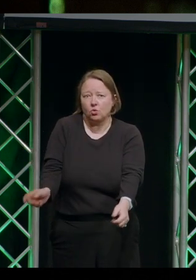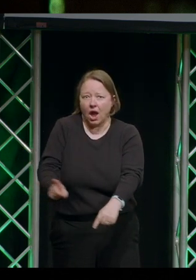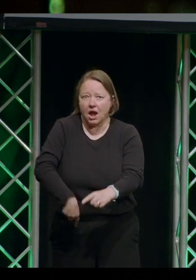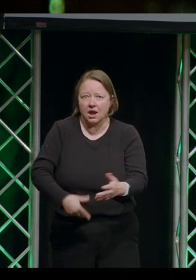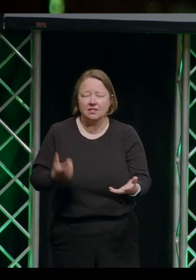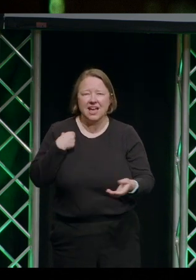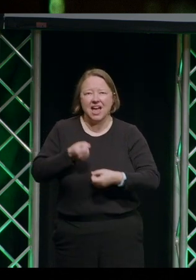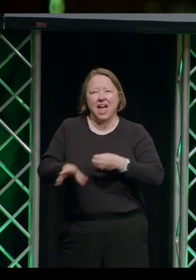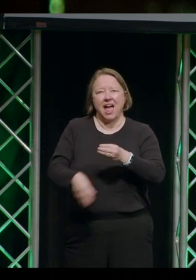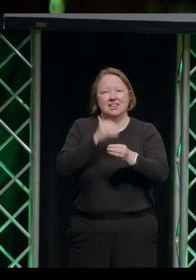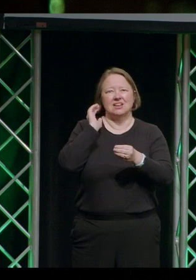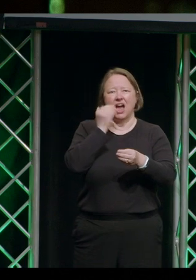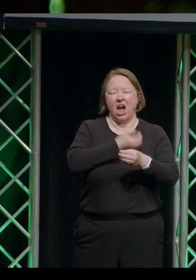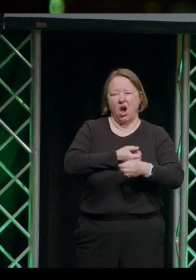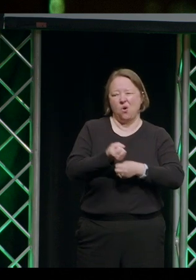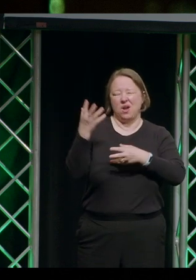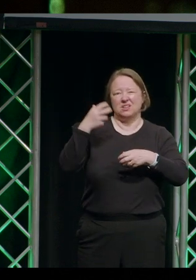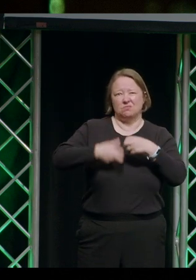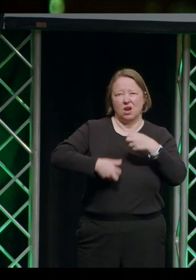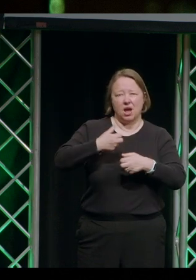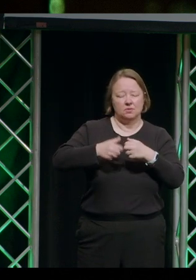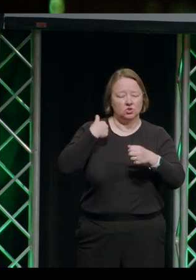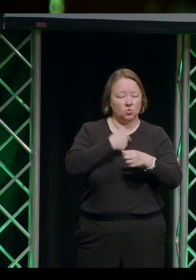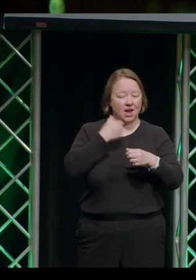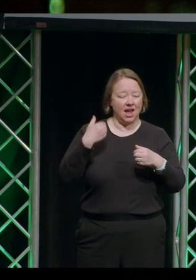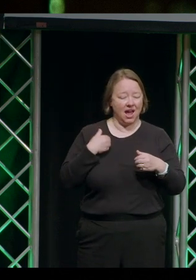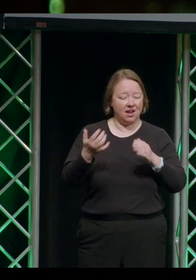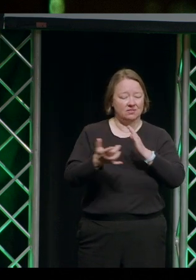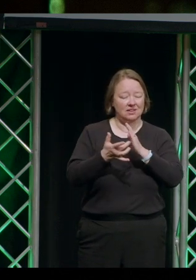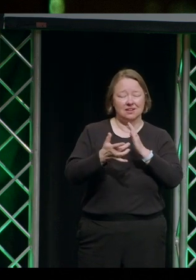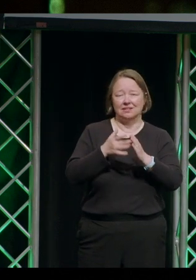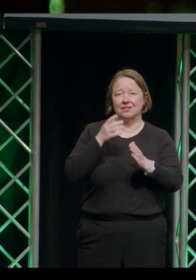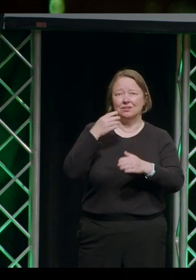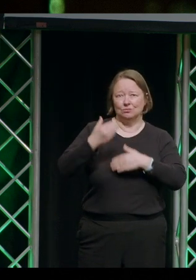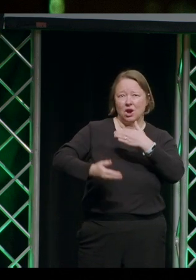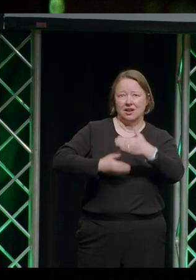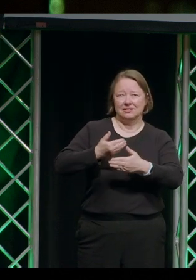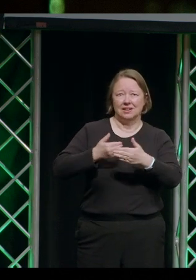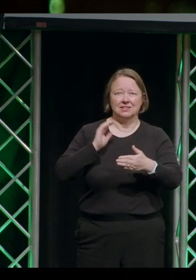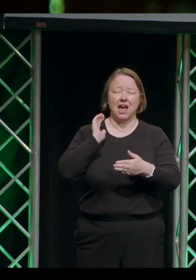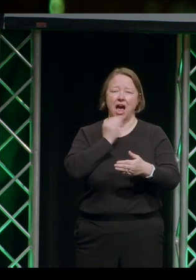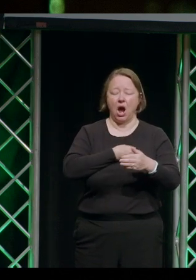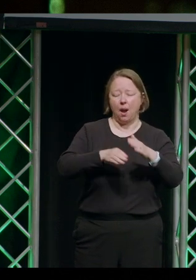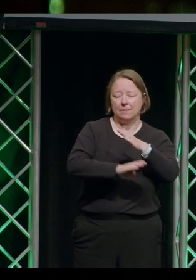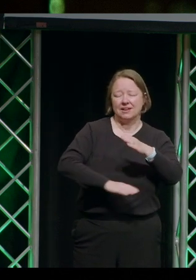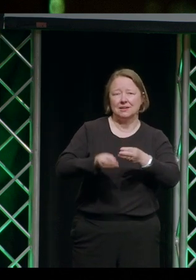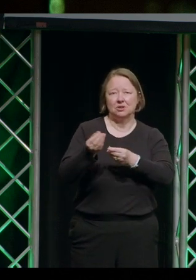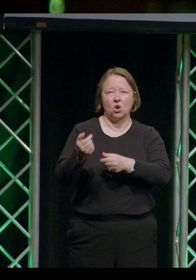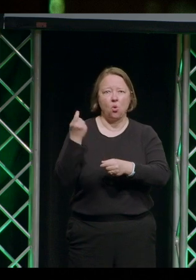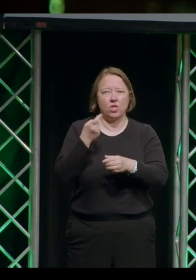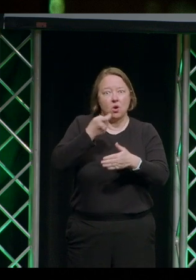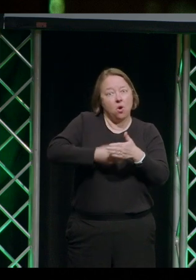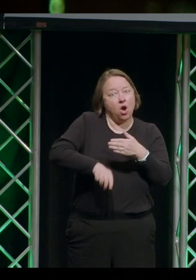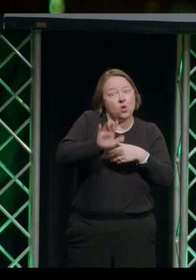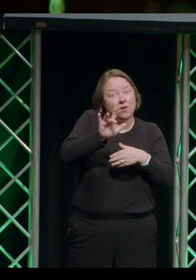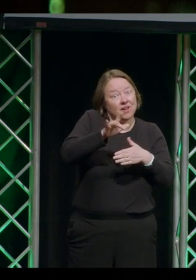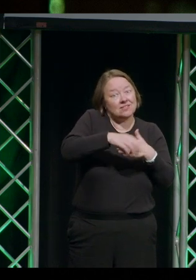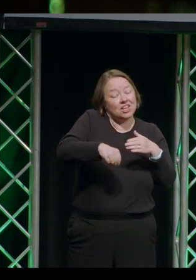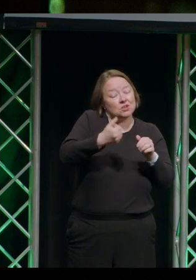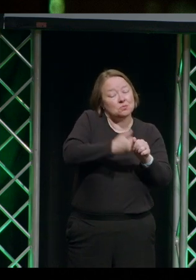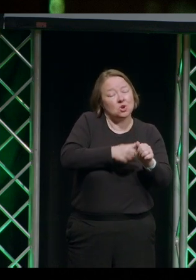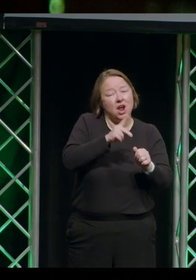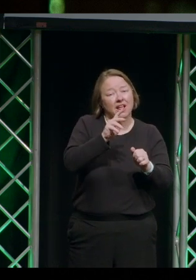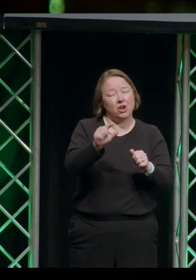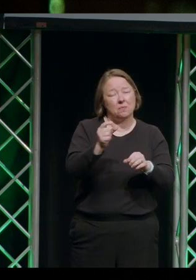problem. So we conducted a techno-economic analysis on Cellucoat, and we found that our base material would only cost $25 per kilogram to